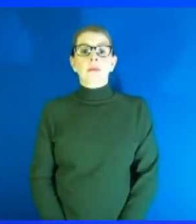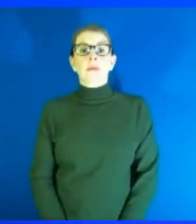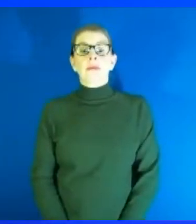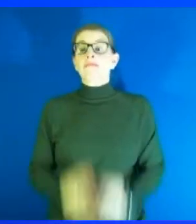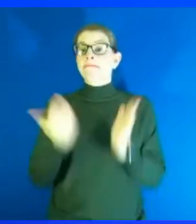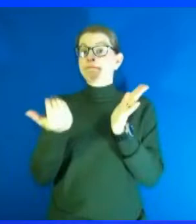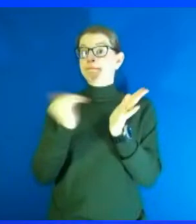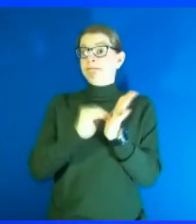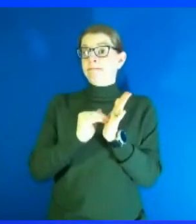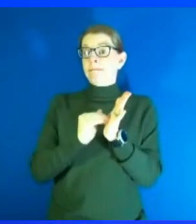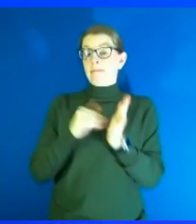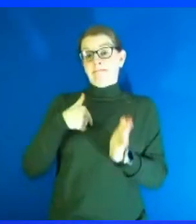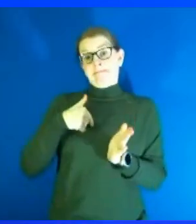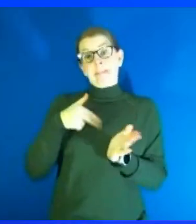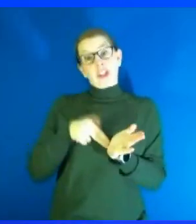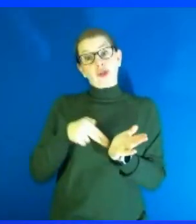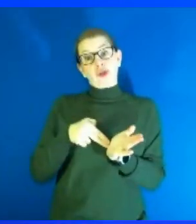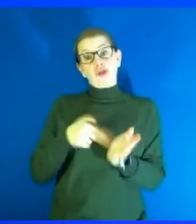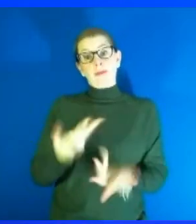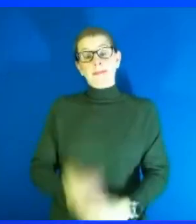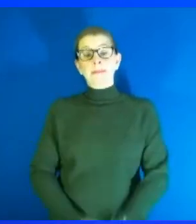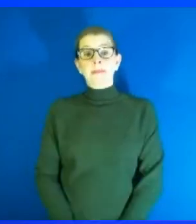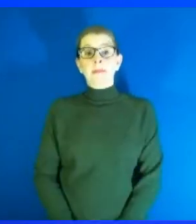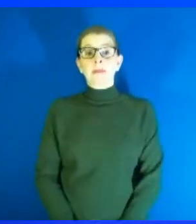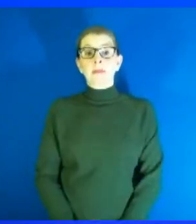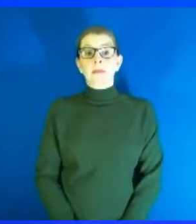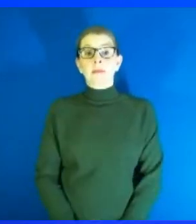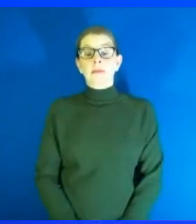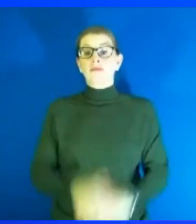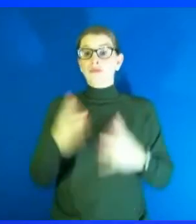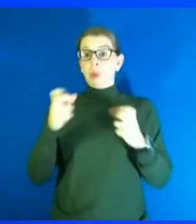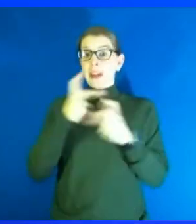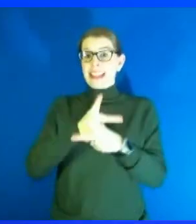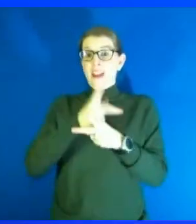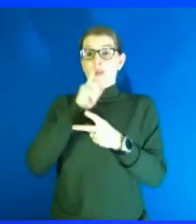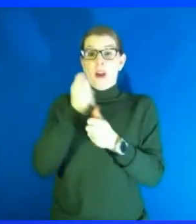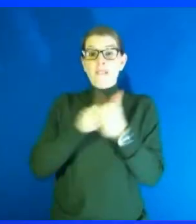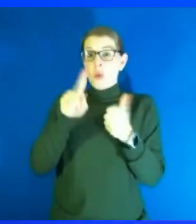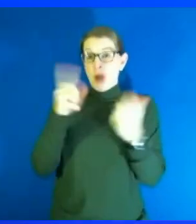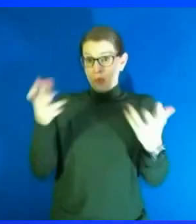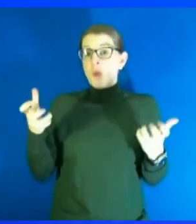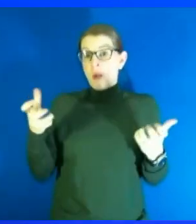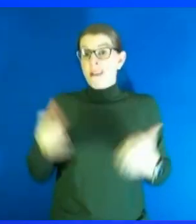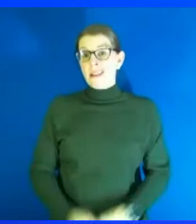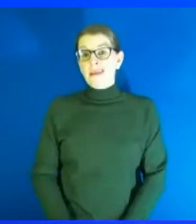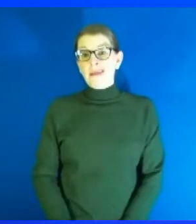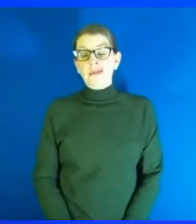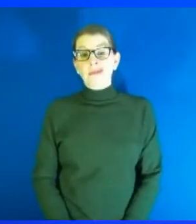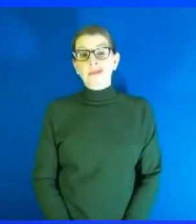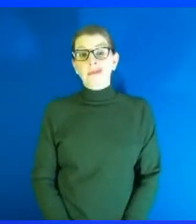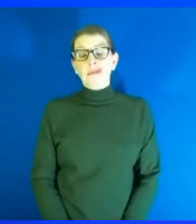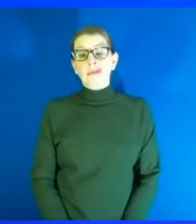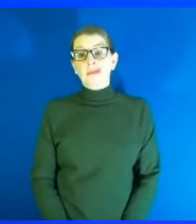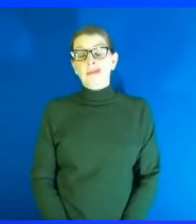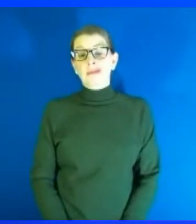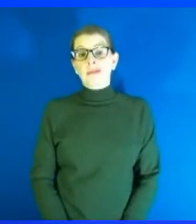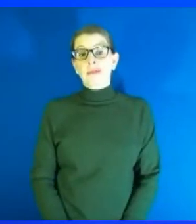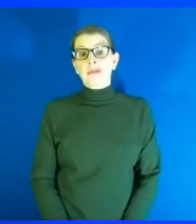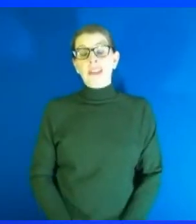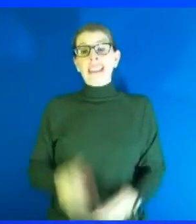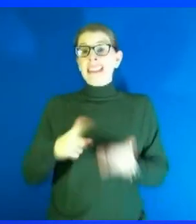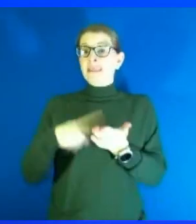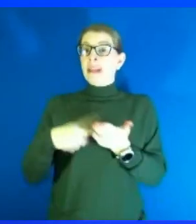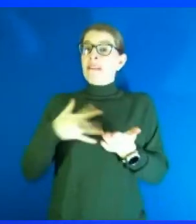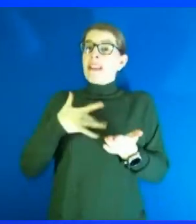as a nurse, you want to be able to care for everyone to the best of your abilities, and sometimes you feel like you